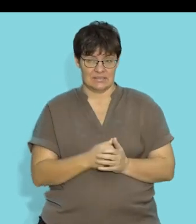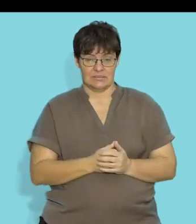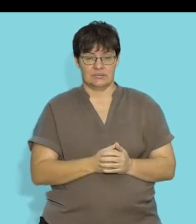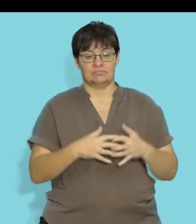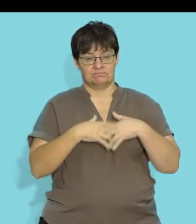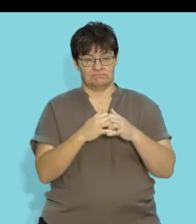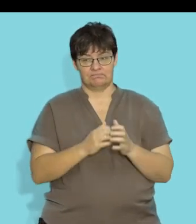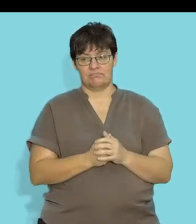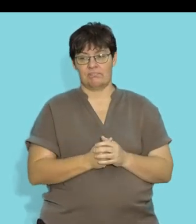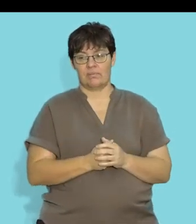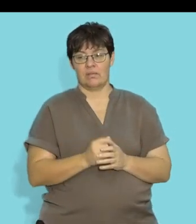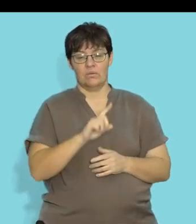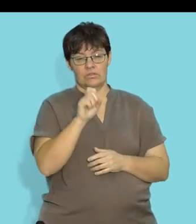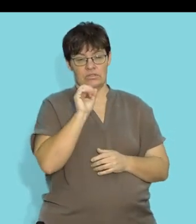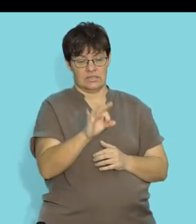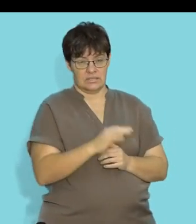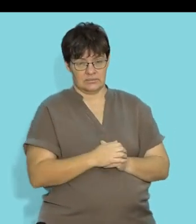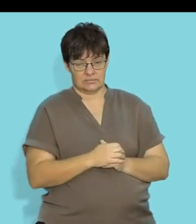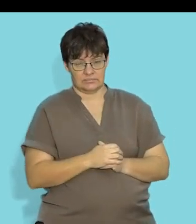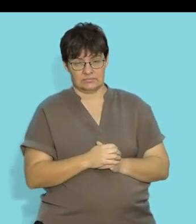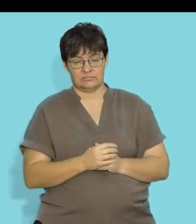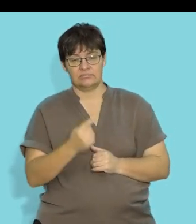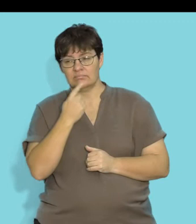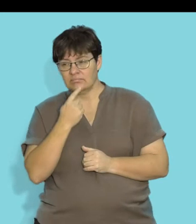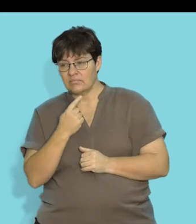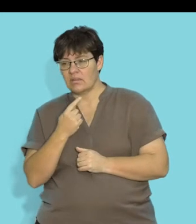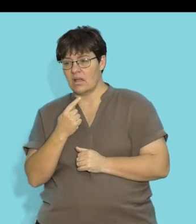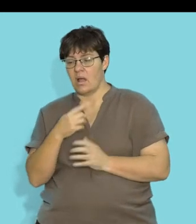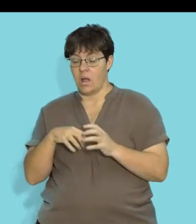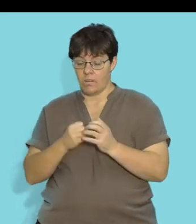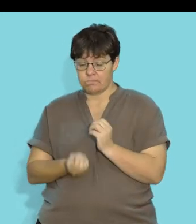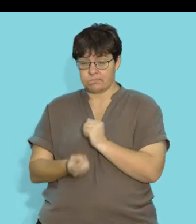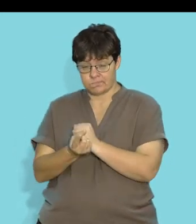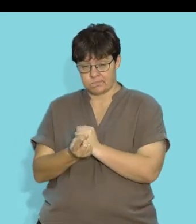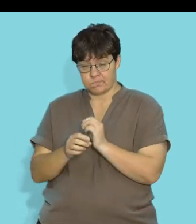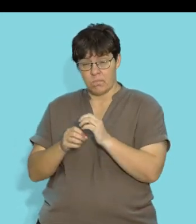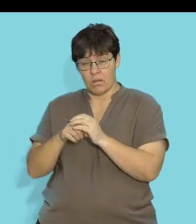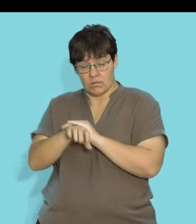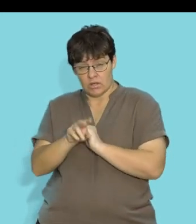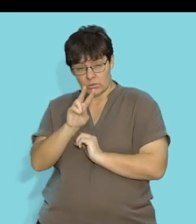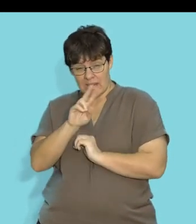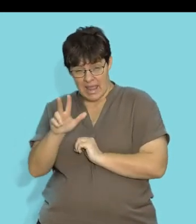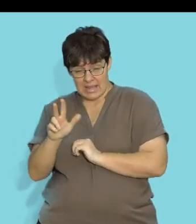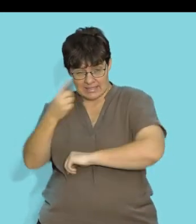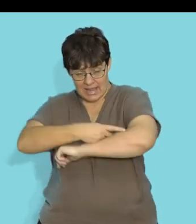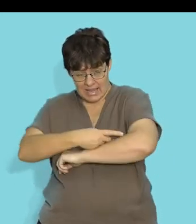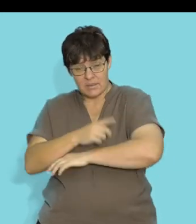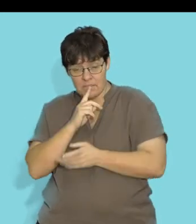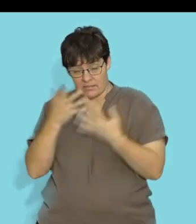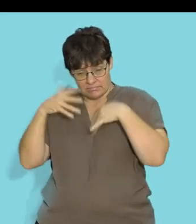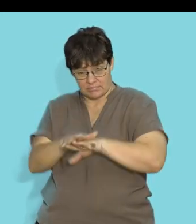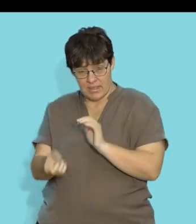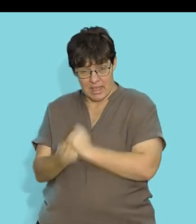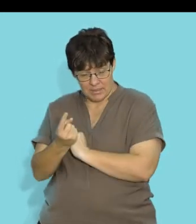the ovum. Question 3. State whether fertilization took place in this 28-day